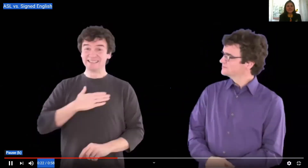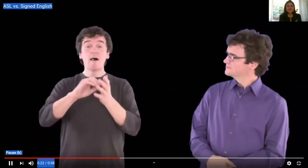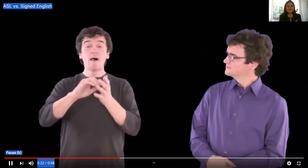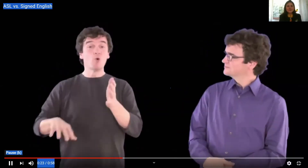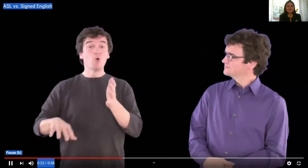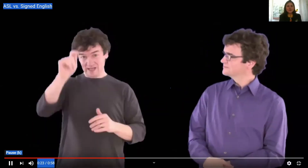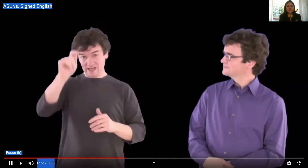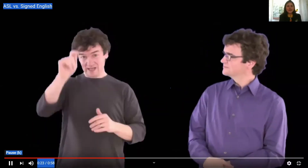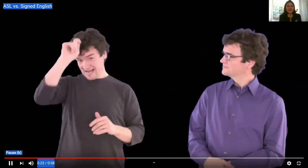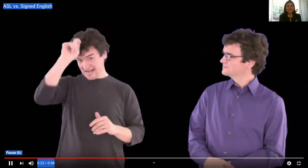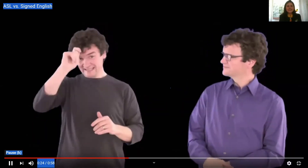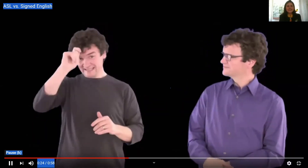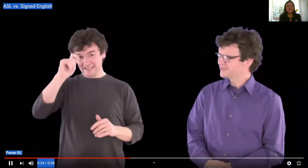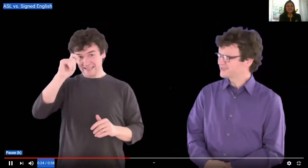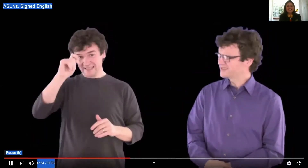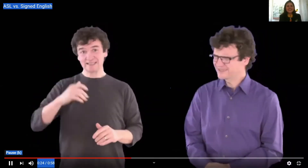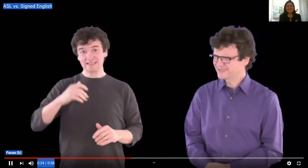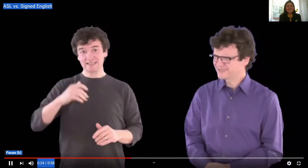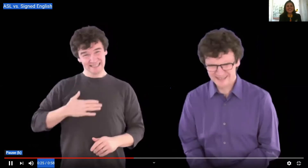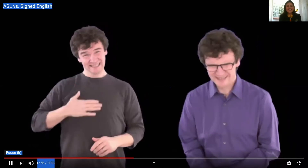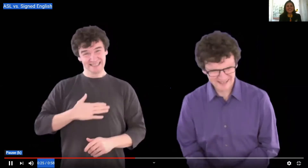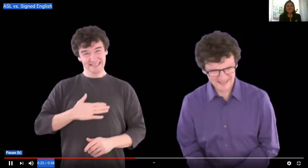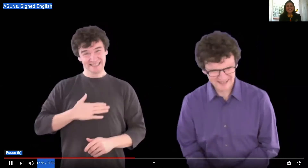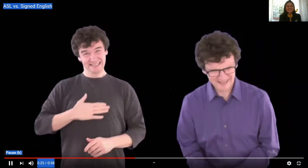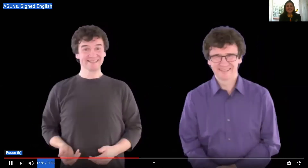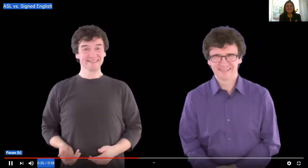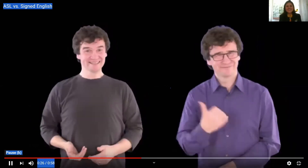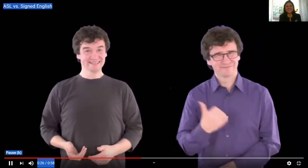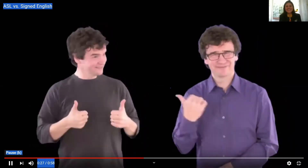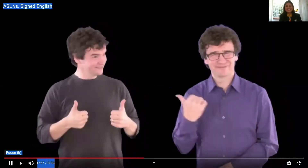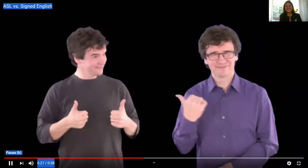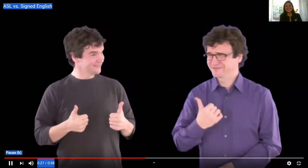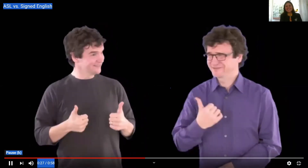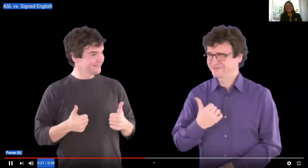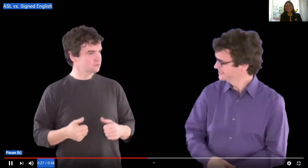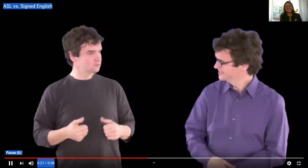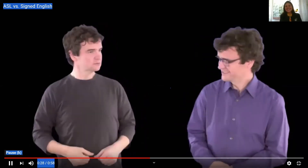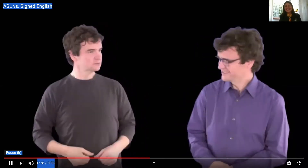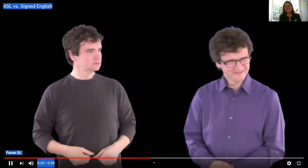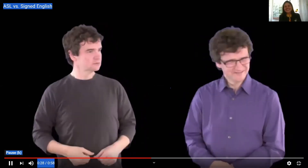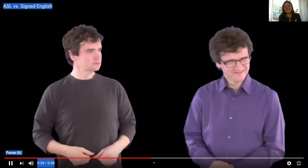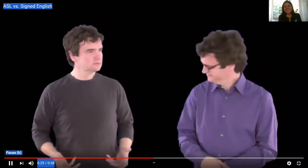Please remove your hat. Thank you. Please.